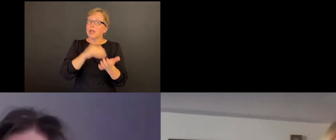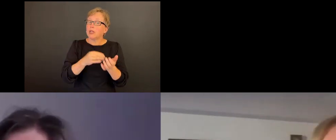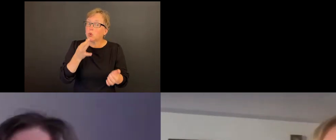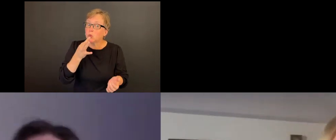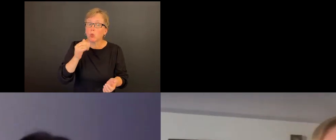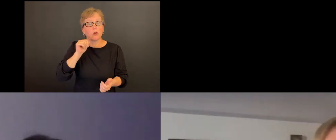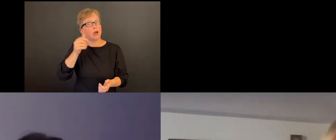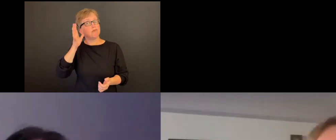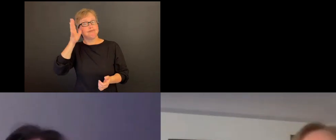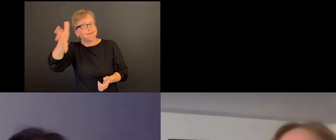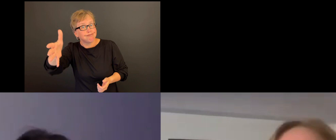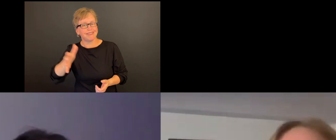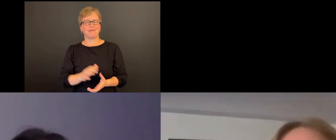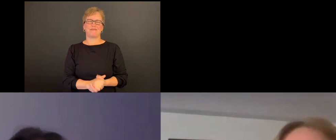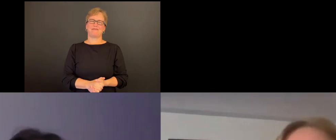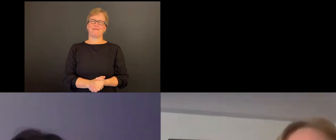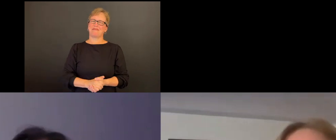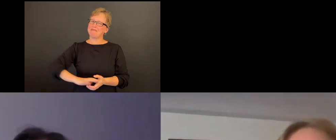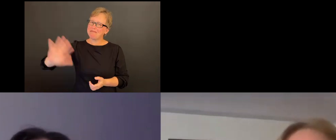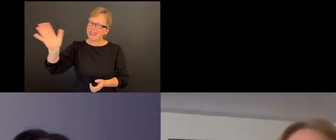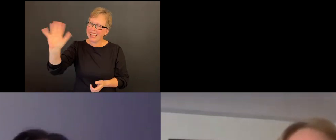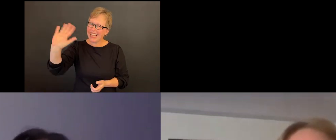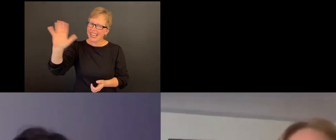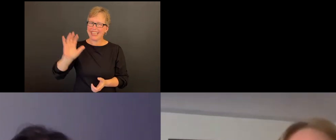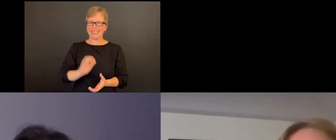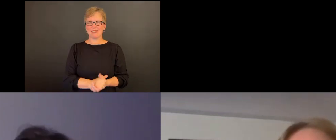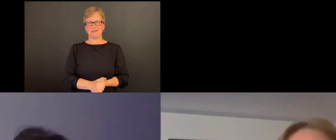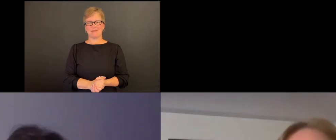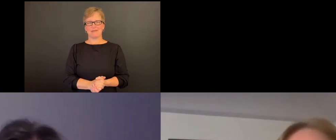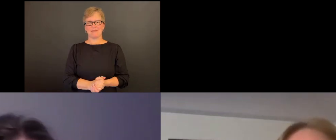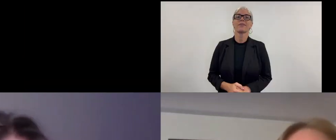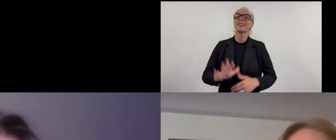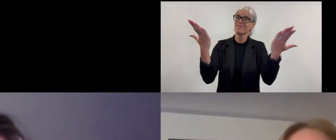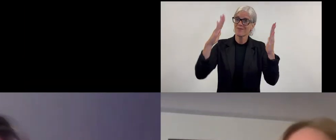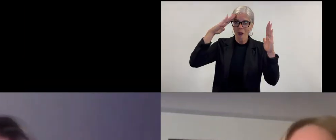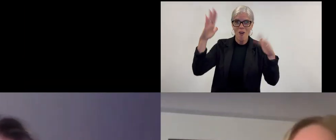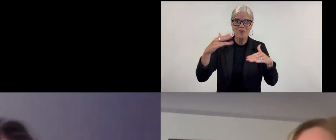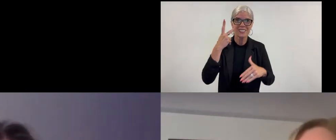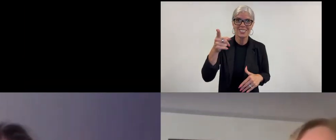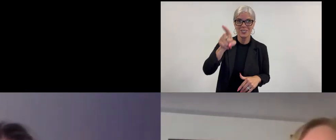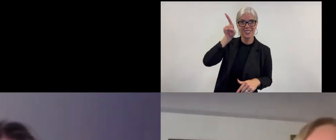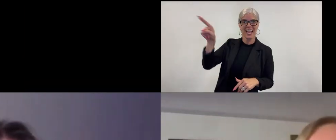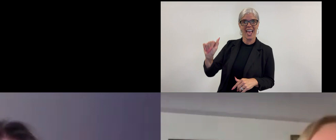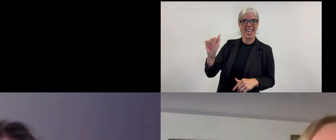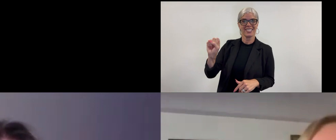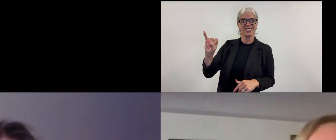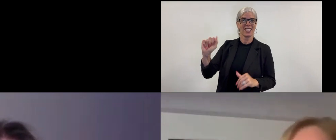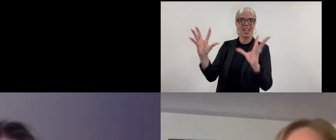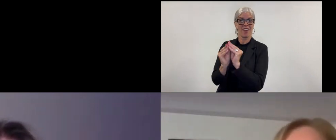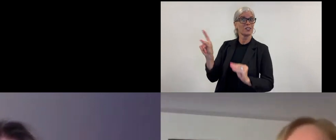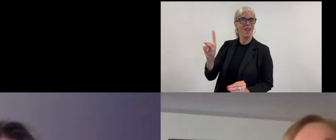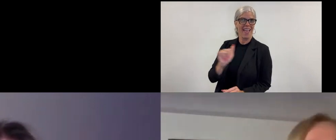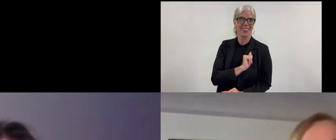nice to see you, and I see you again sooner rather than later. Well, hopefully see you at Asia